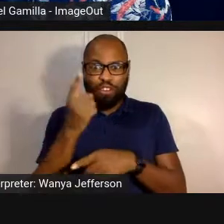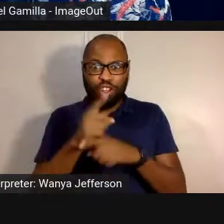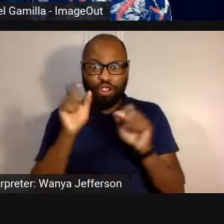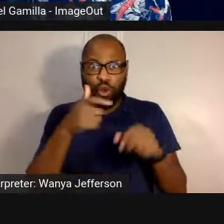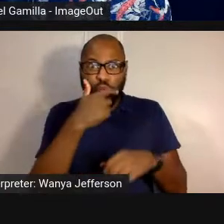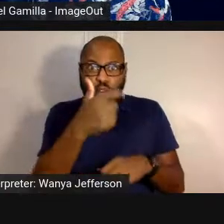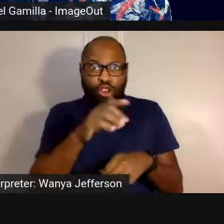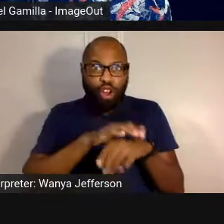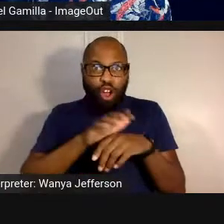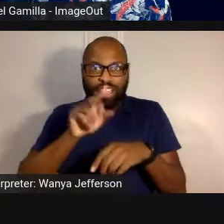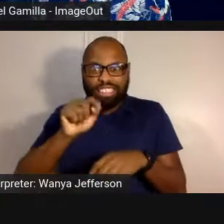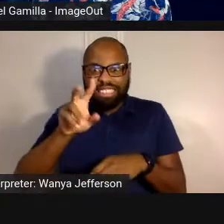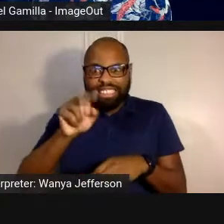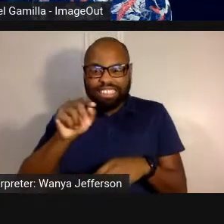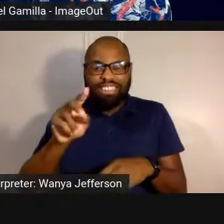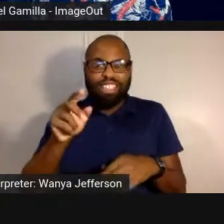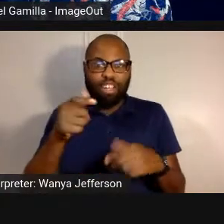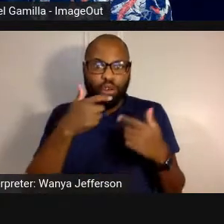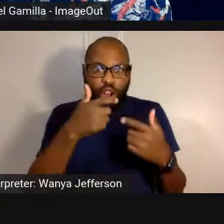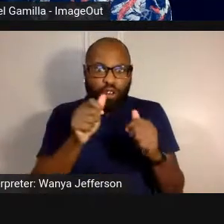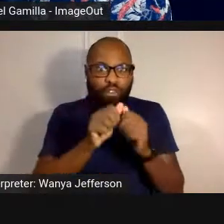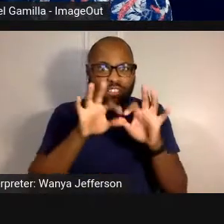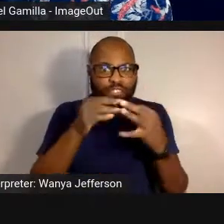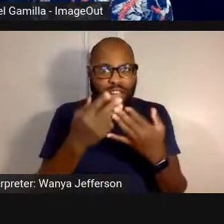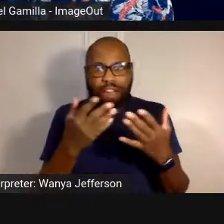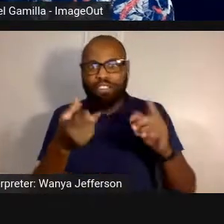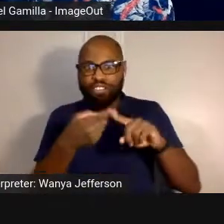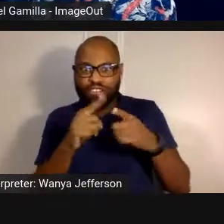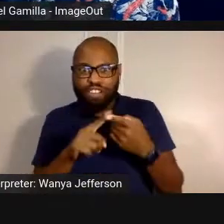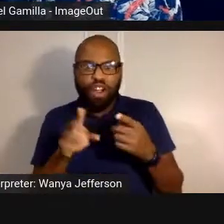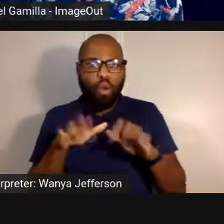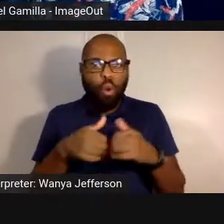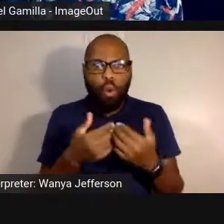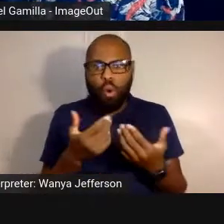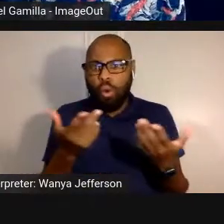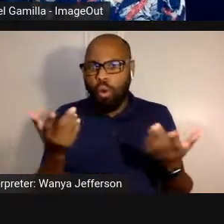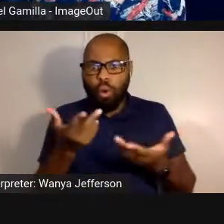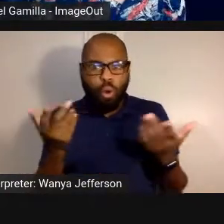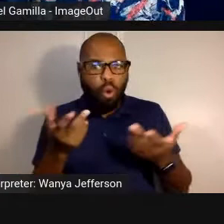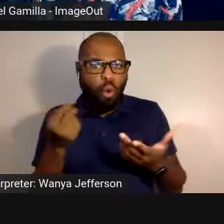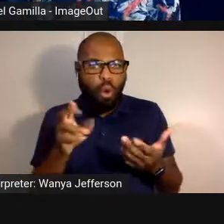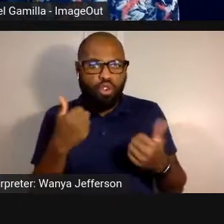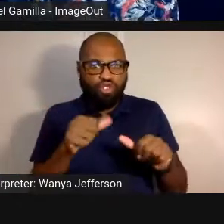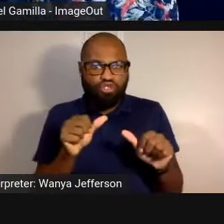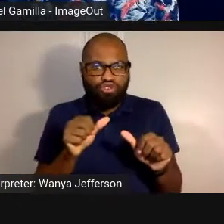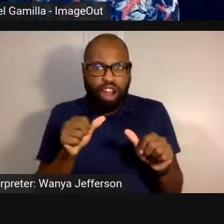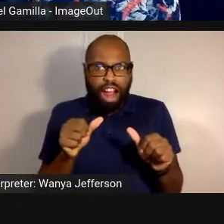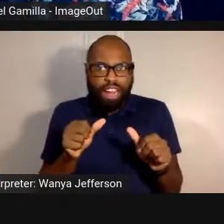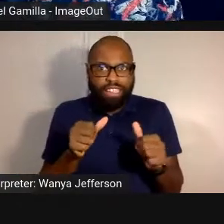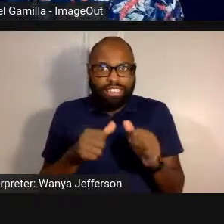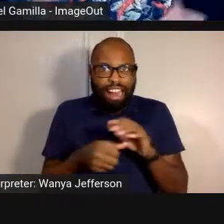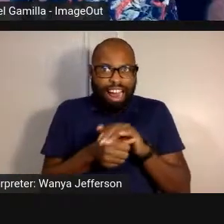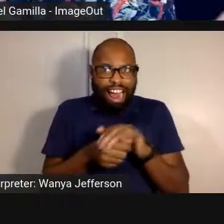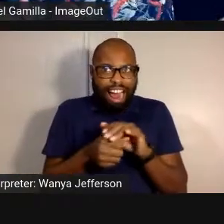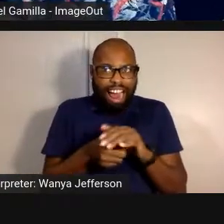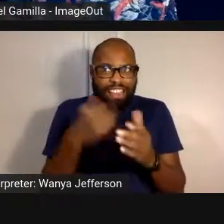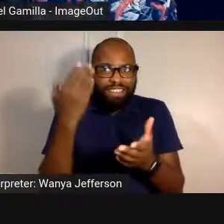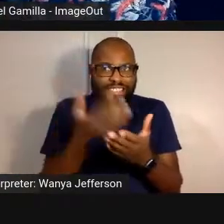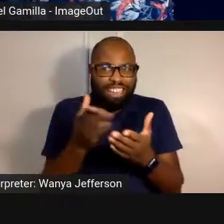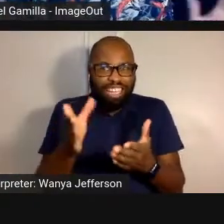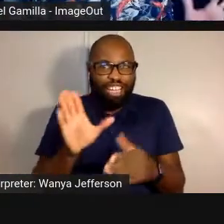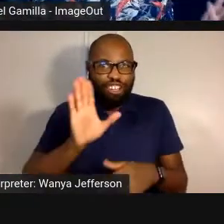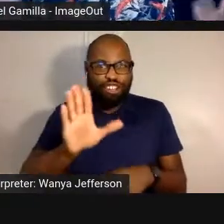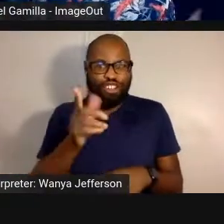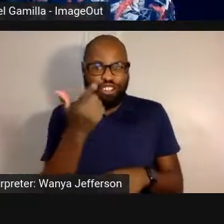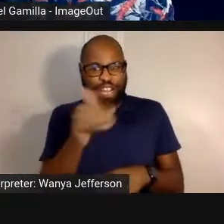with your family or friends, or were you trying to hide the fact from your family that your gay movie is on